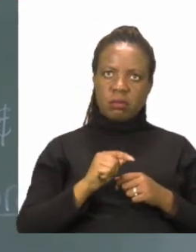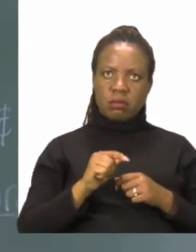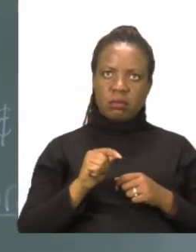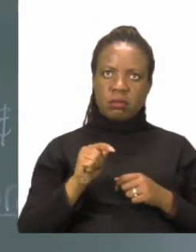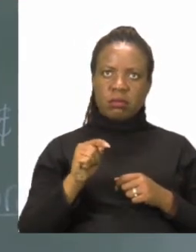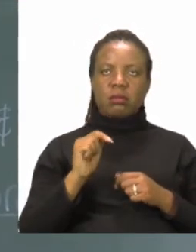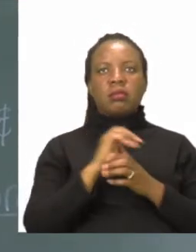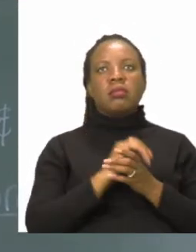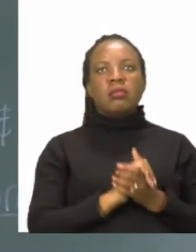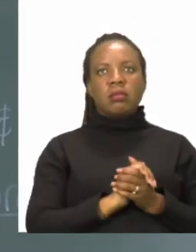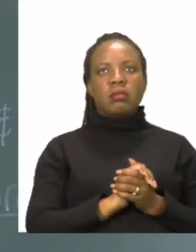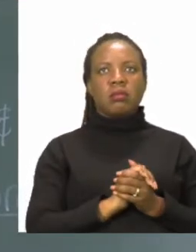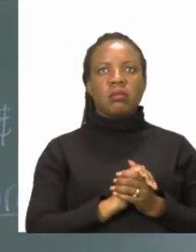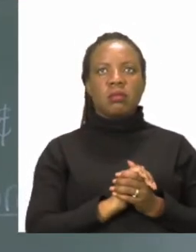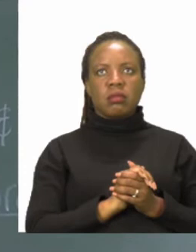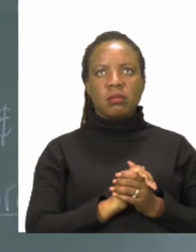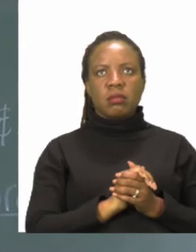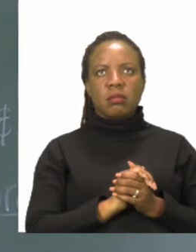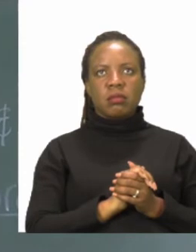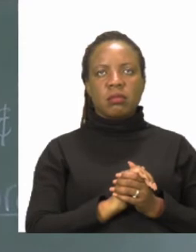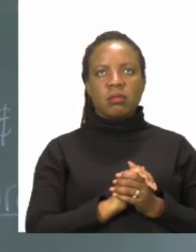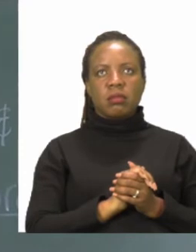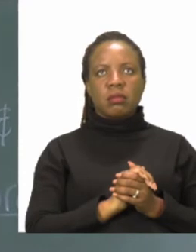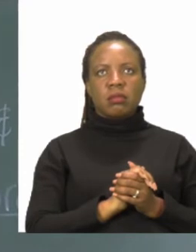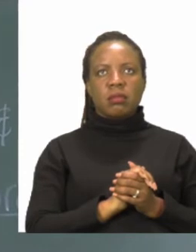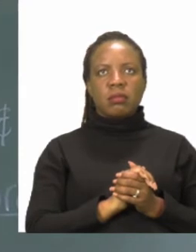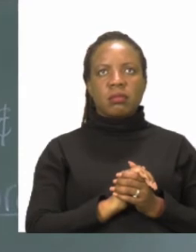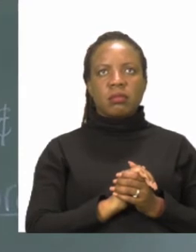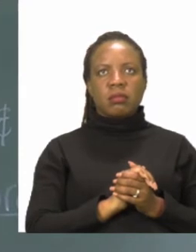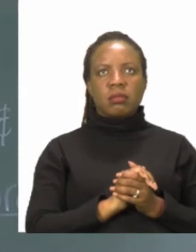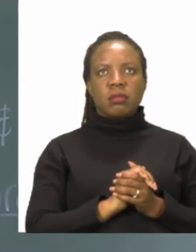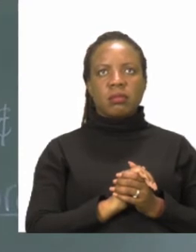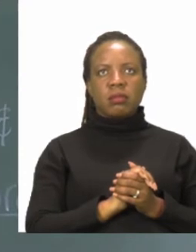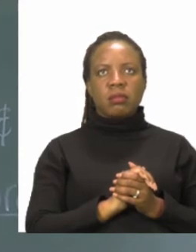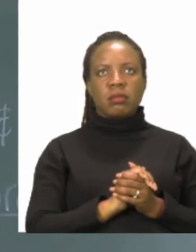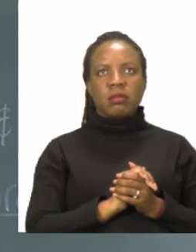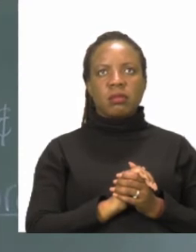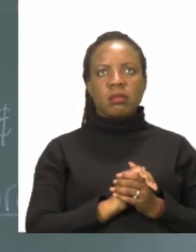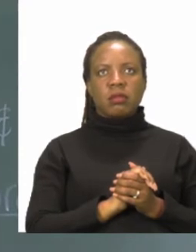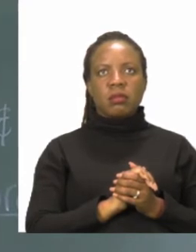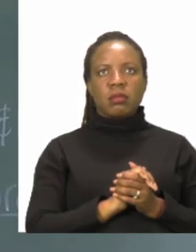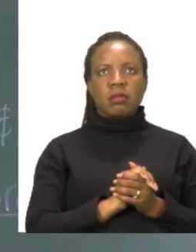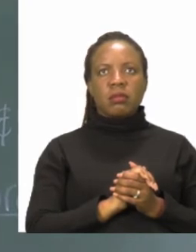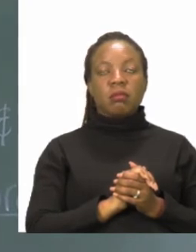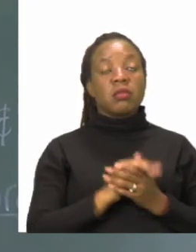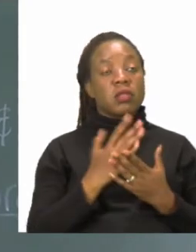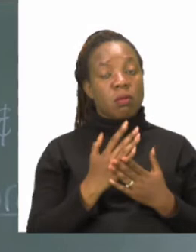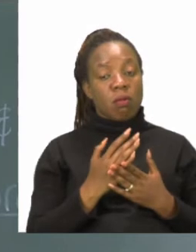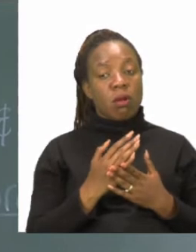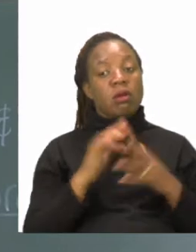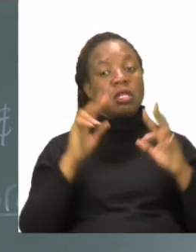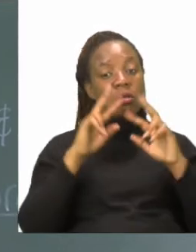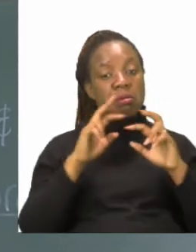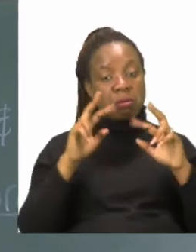ahead and we circle the word. So now we have found two words from the word search.